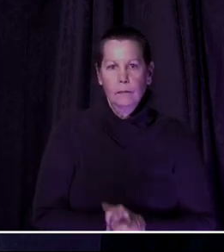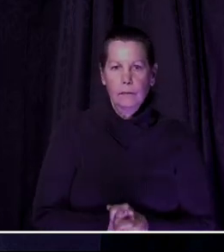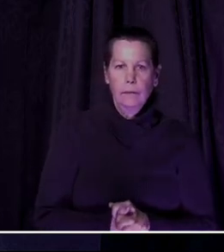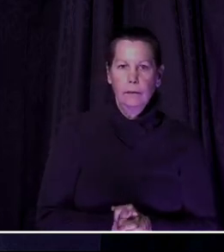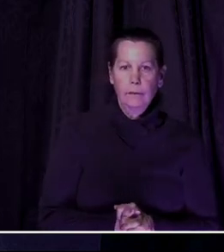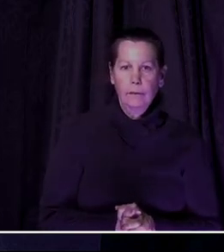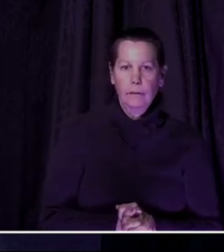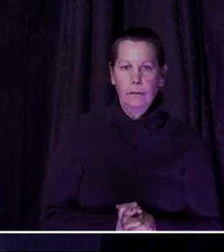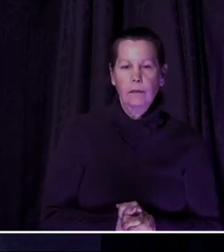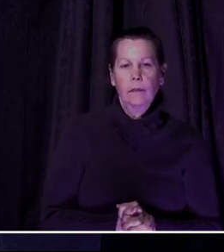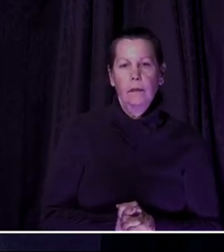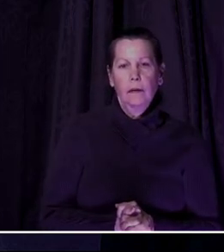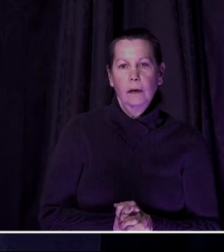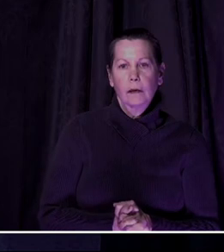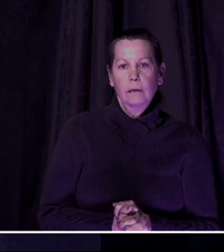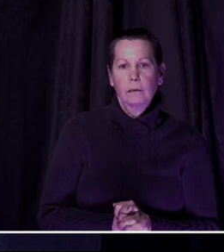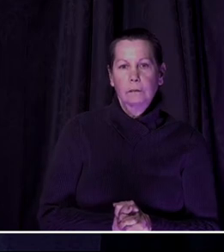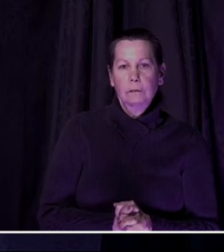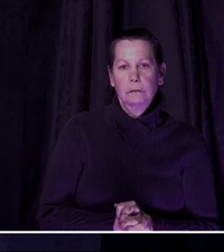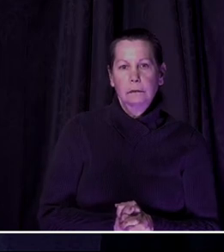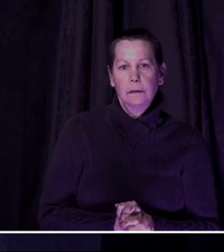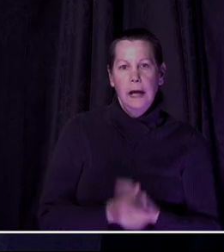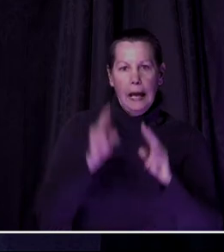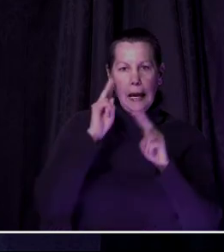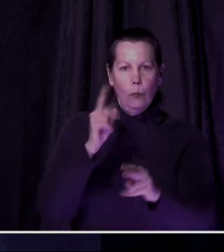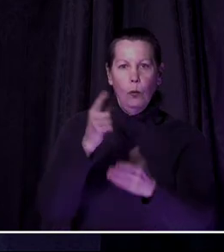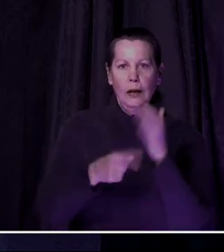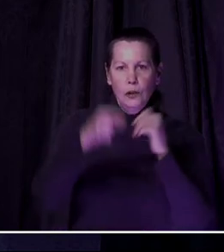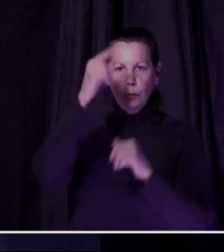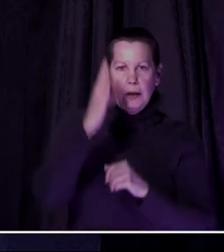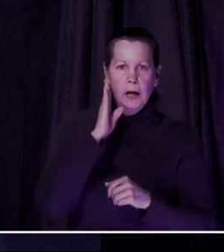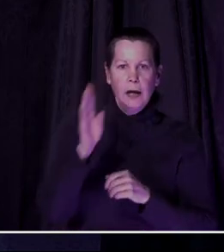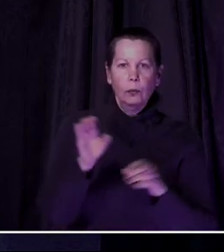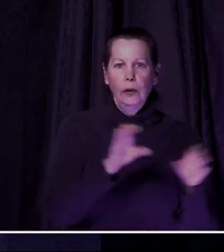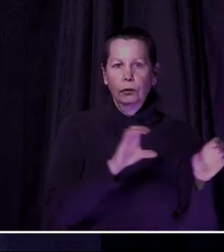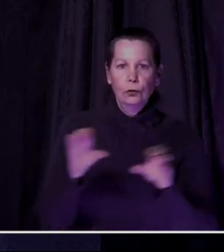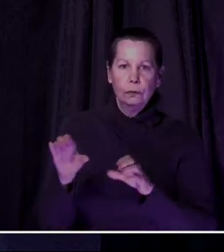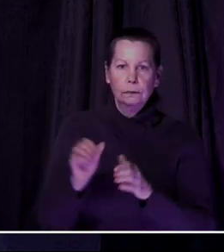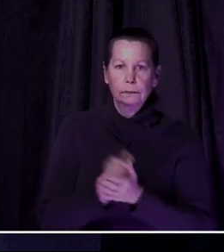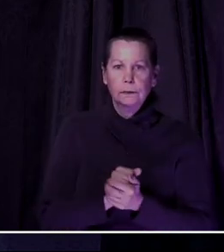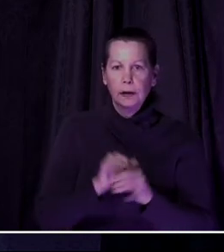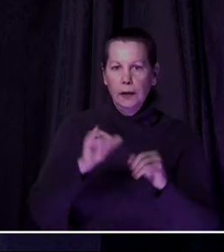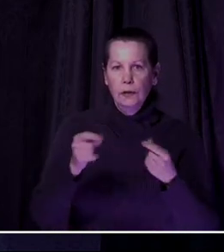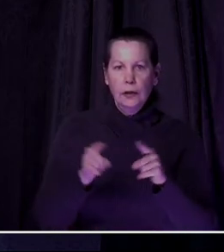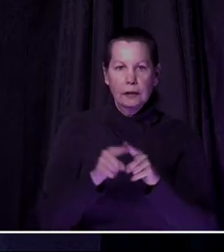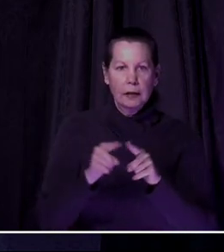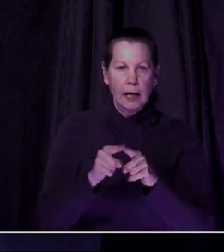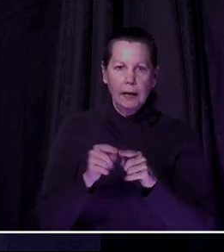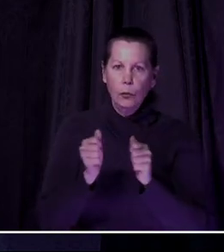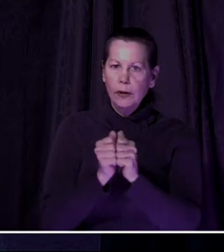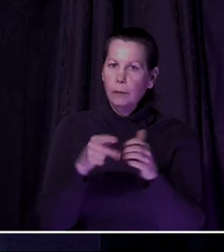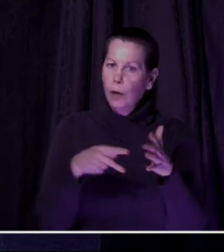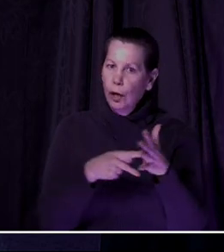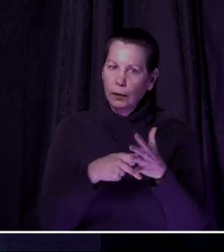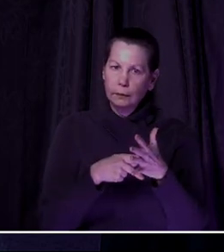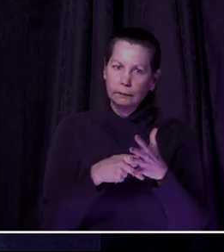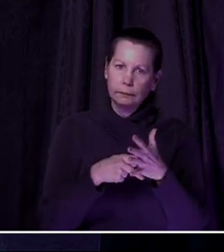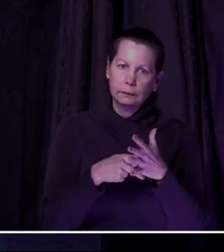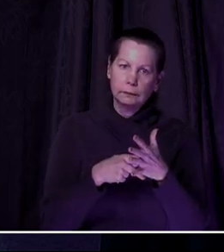Through that process. Watch what God would do. Just like he did through Paul.